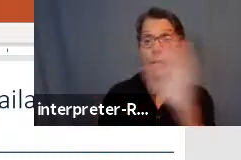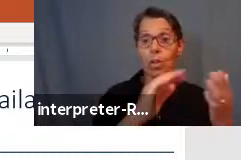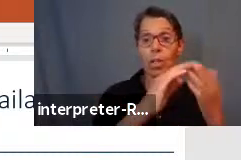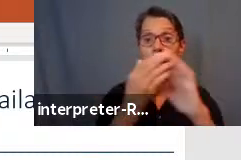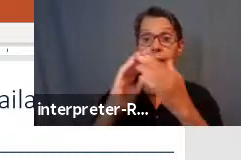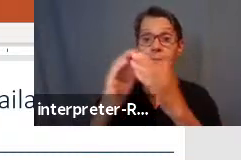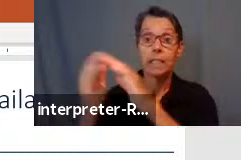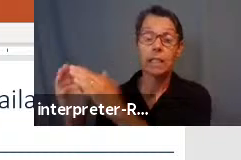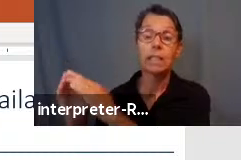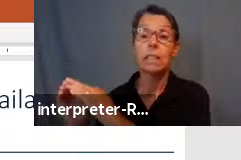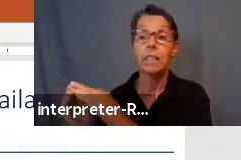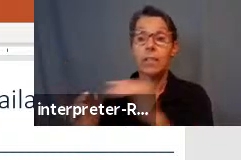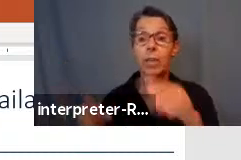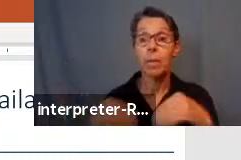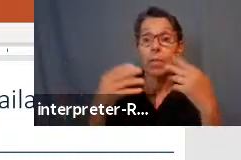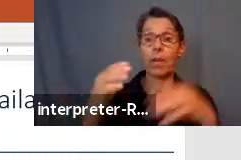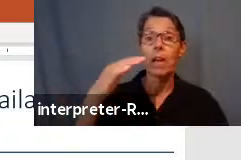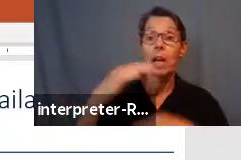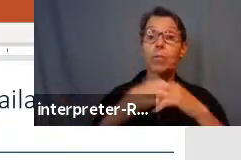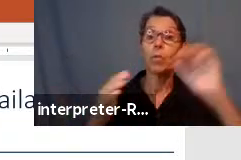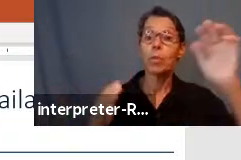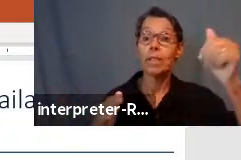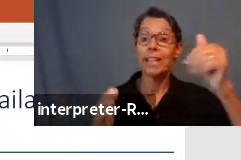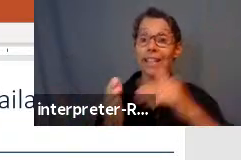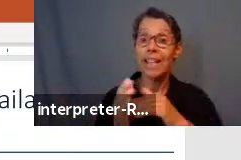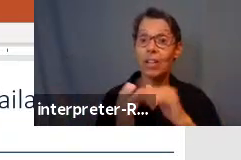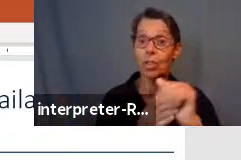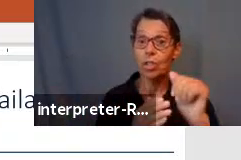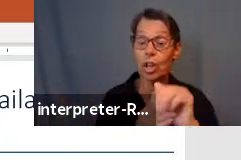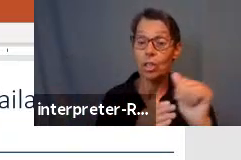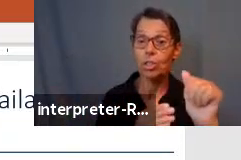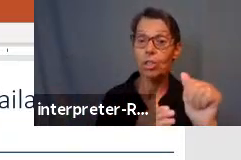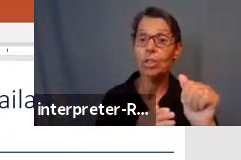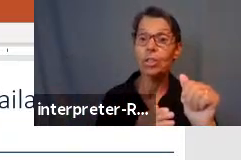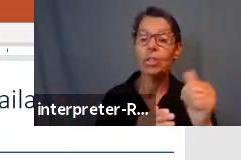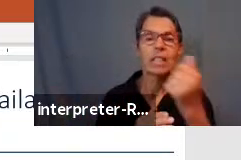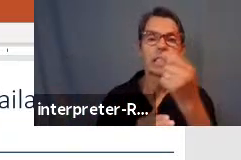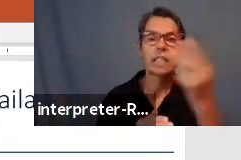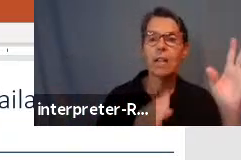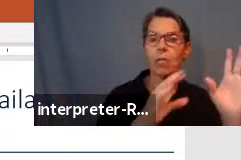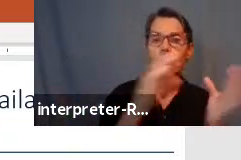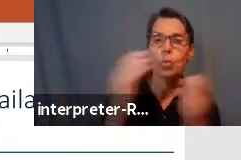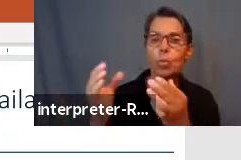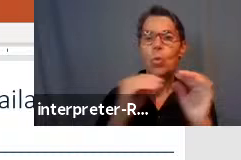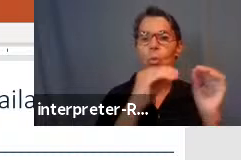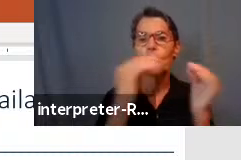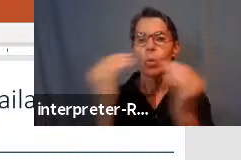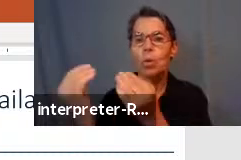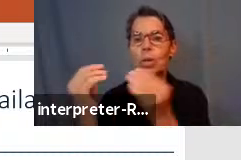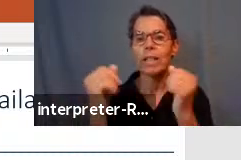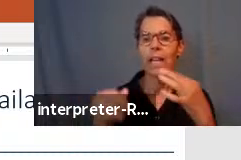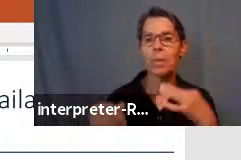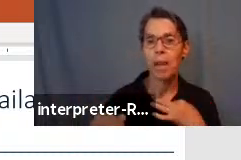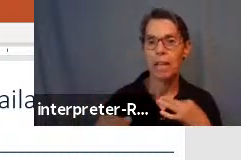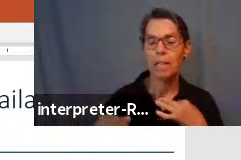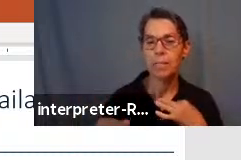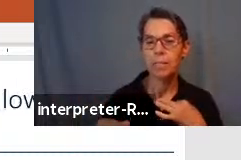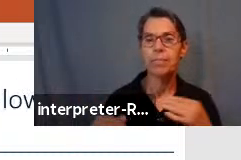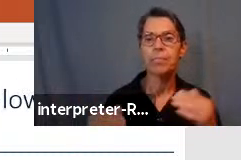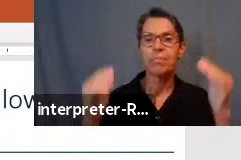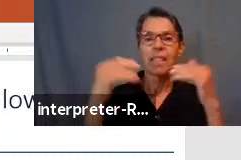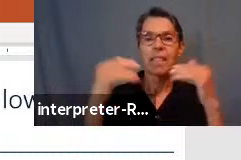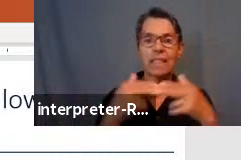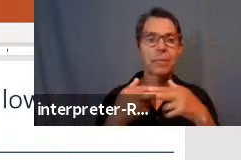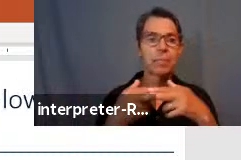can provide up to $10,000, and a variety of groups and organizations can apply. Next slide, please.